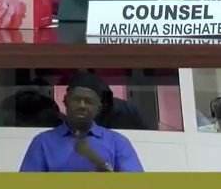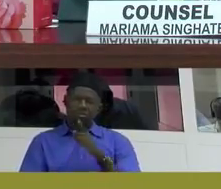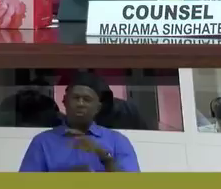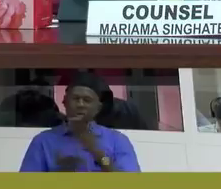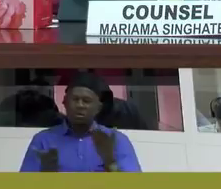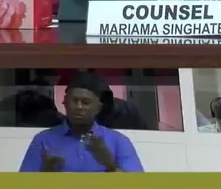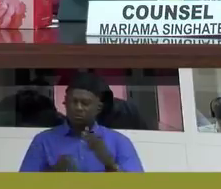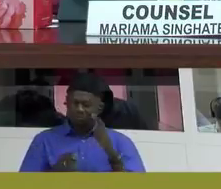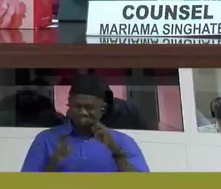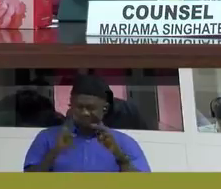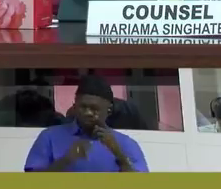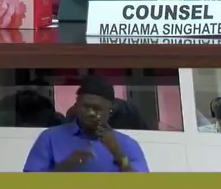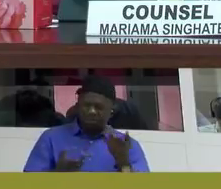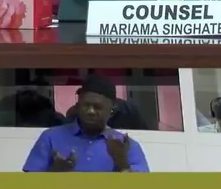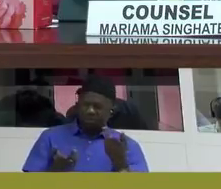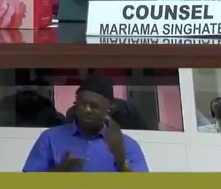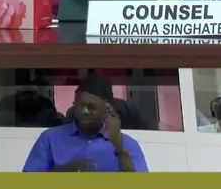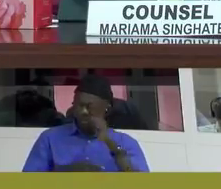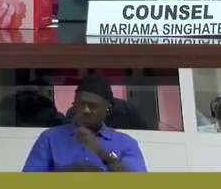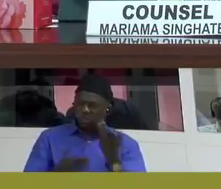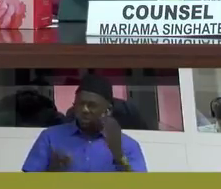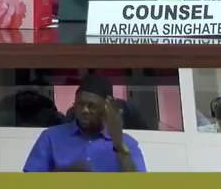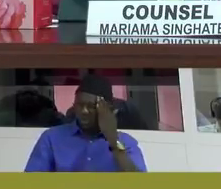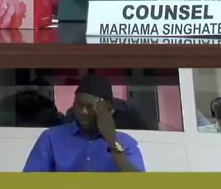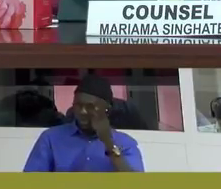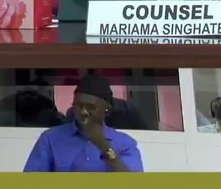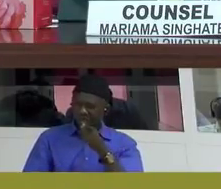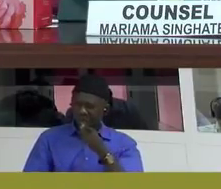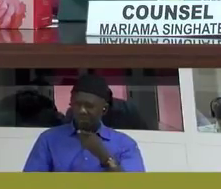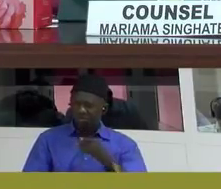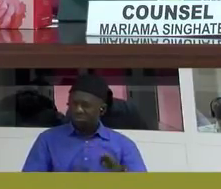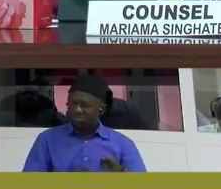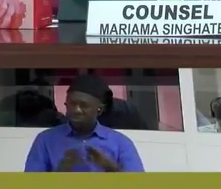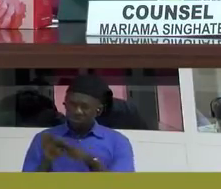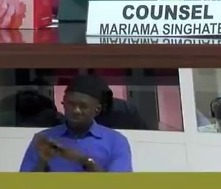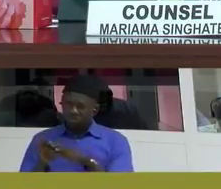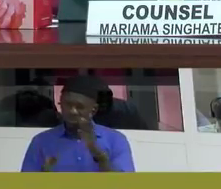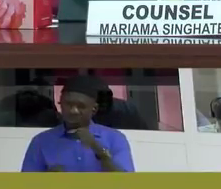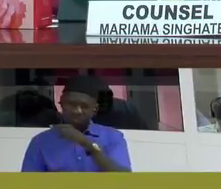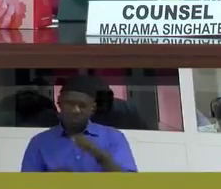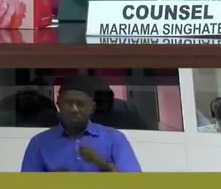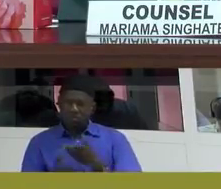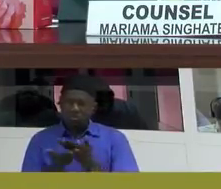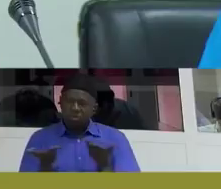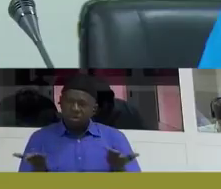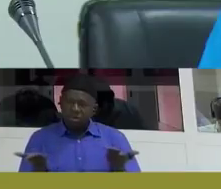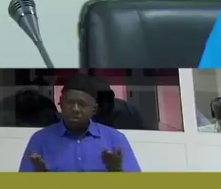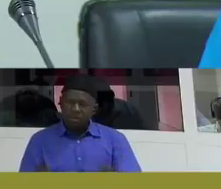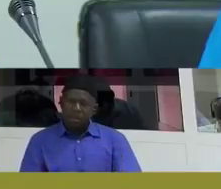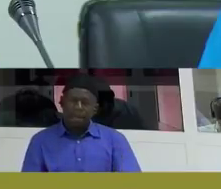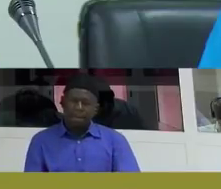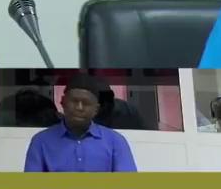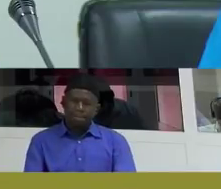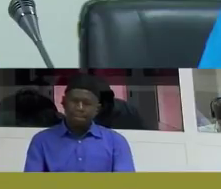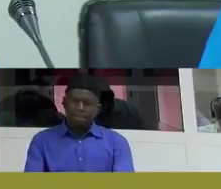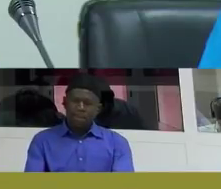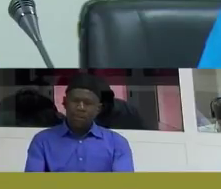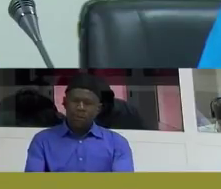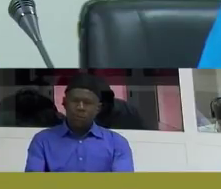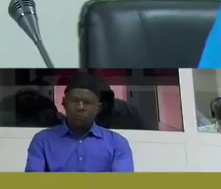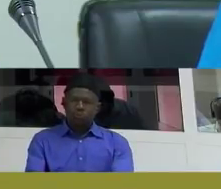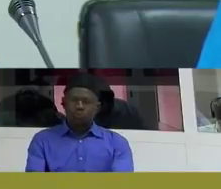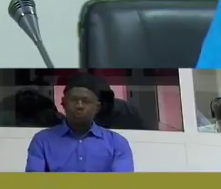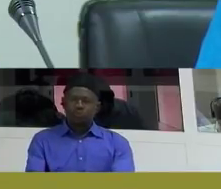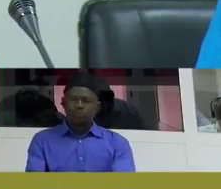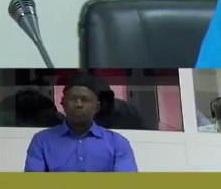this move was wrong? Why do you think this move was wrong? I thought these were people